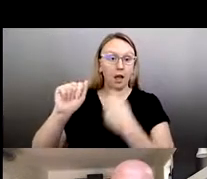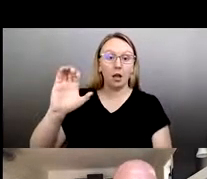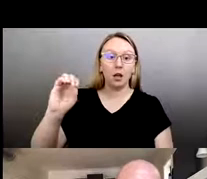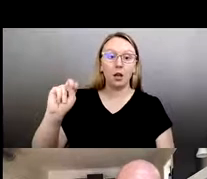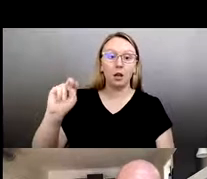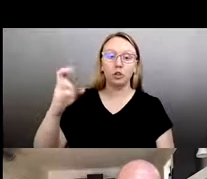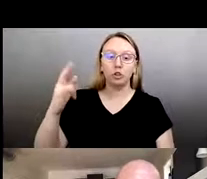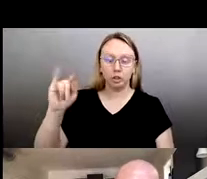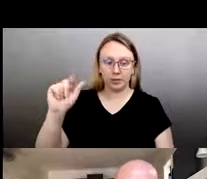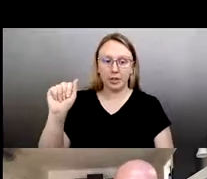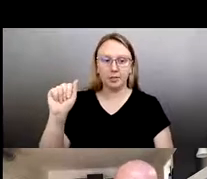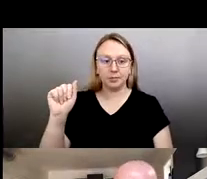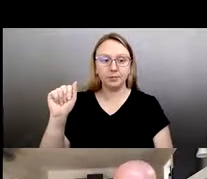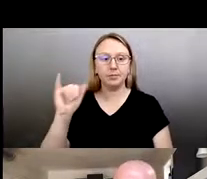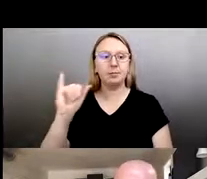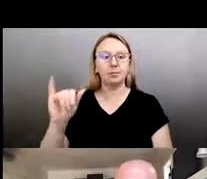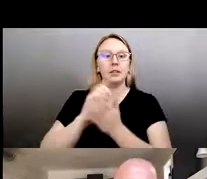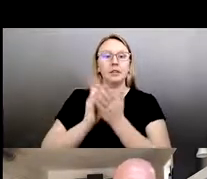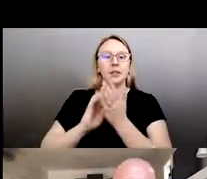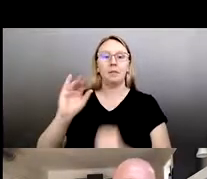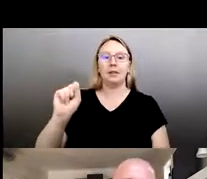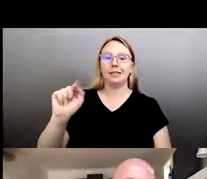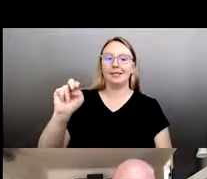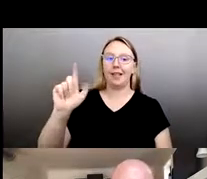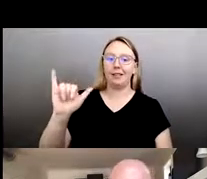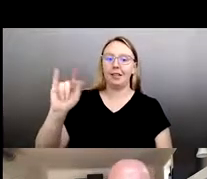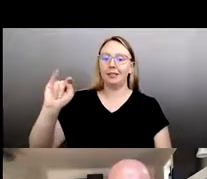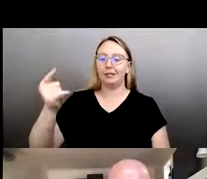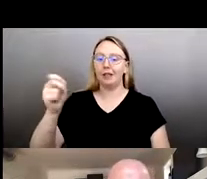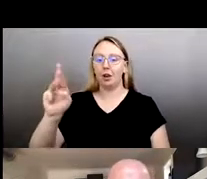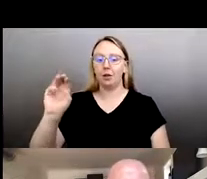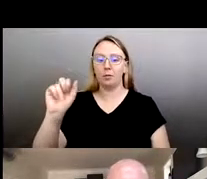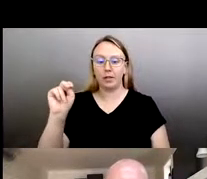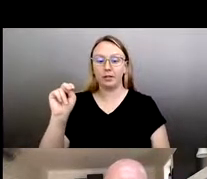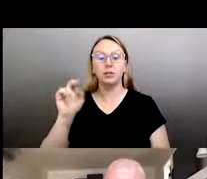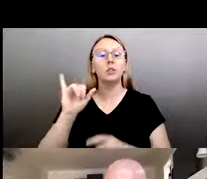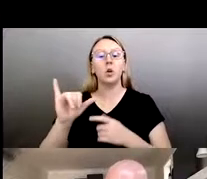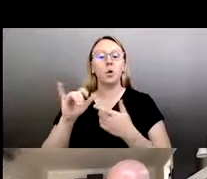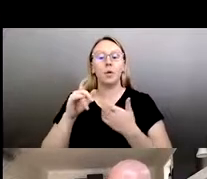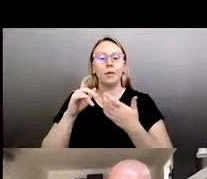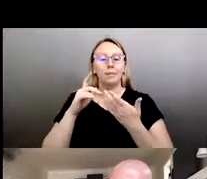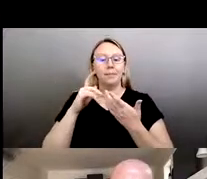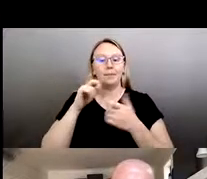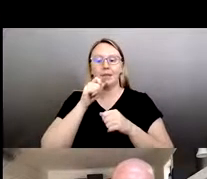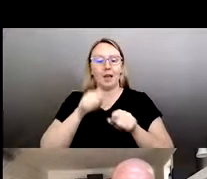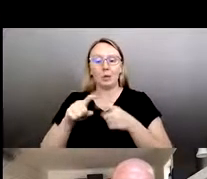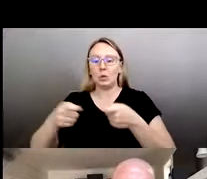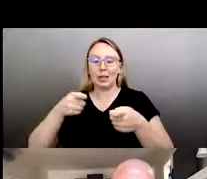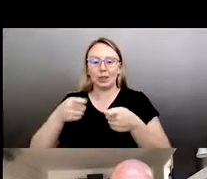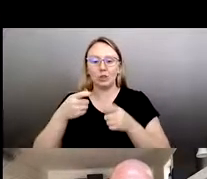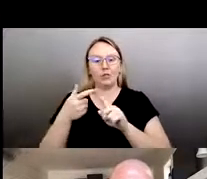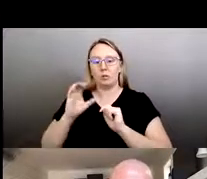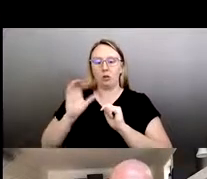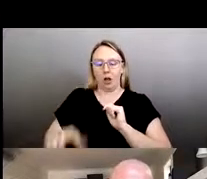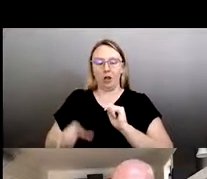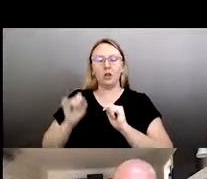This is a home that's located in California, so the school was unable to manage it from Chicago. It's since been sold and is not open to the public because